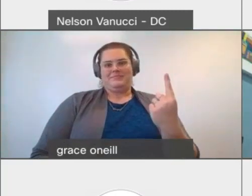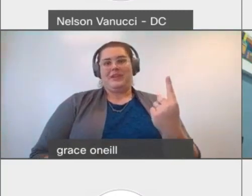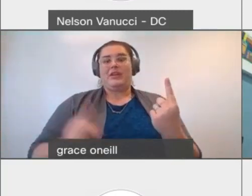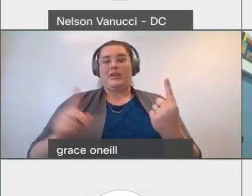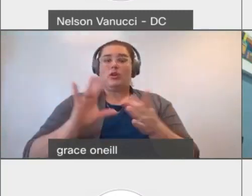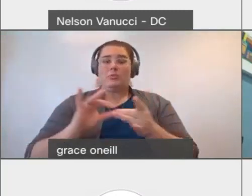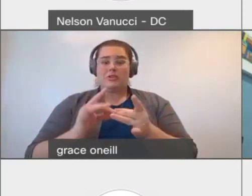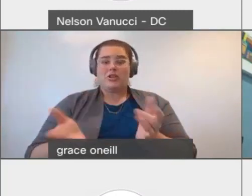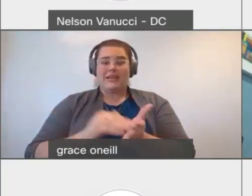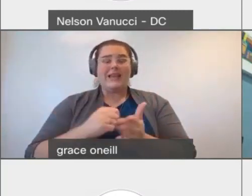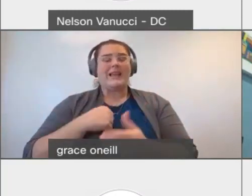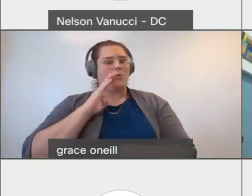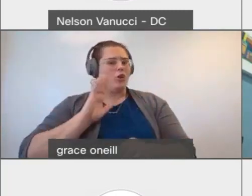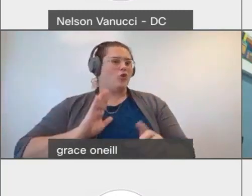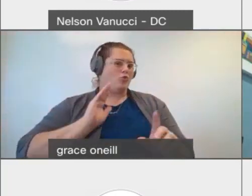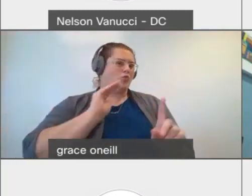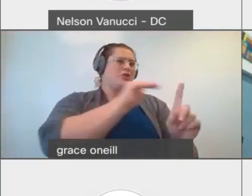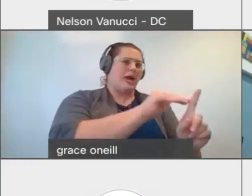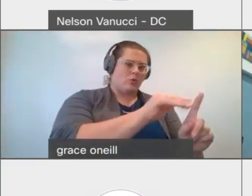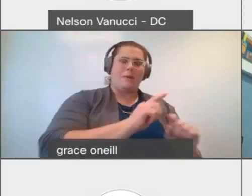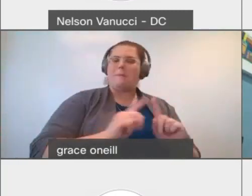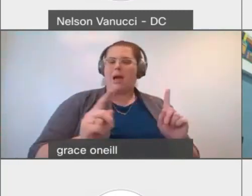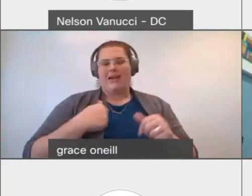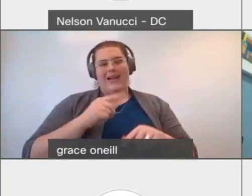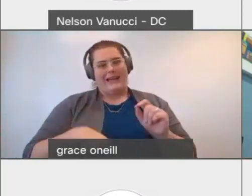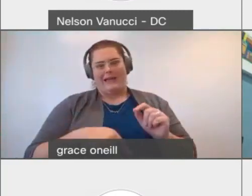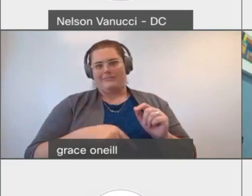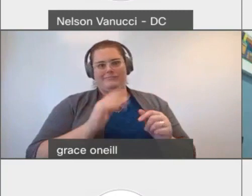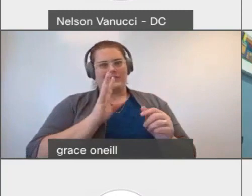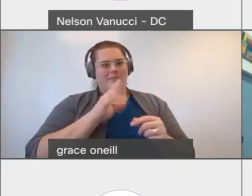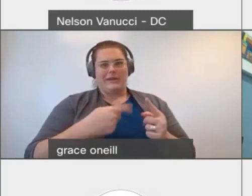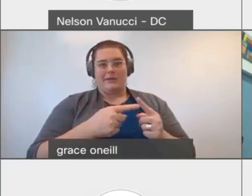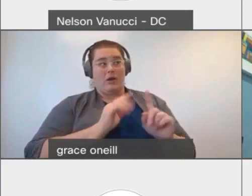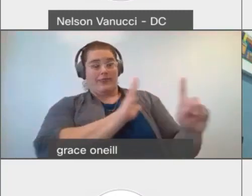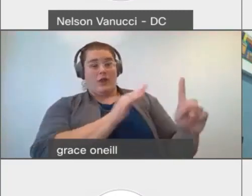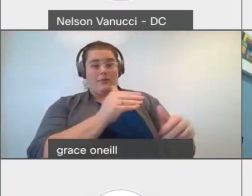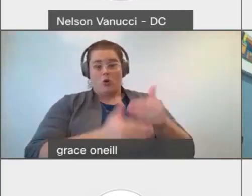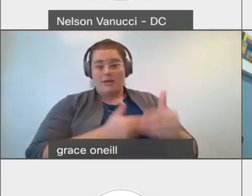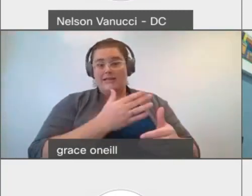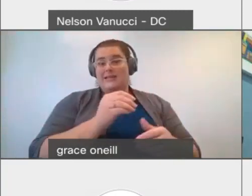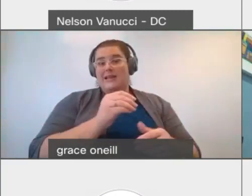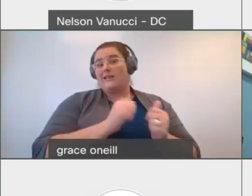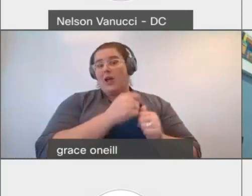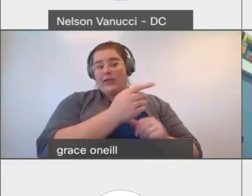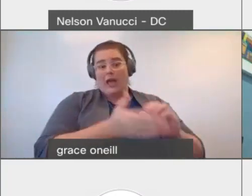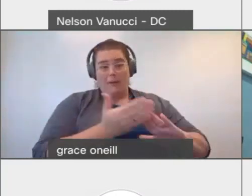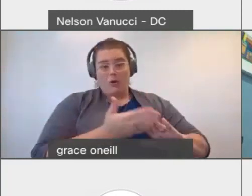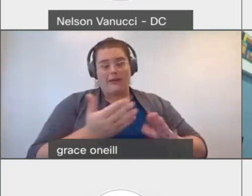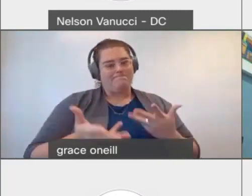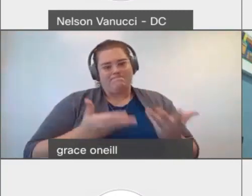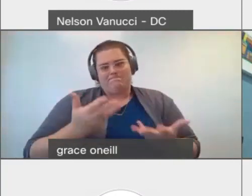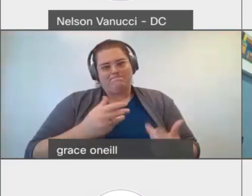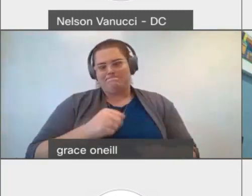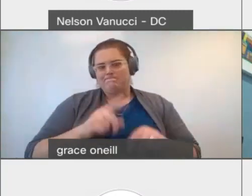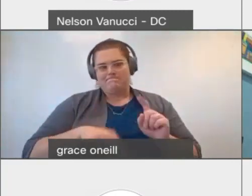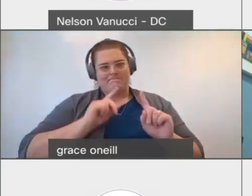her, but I can't speak for their processes and how they operate. But I will again reach back out to